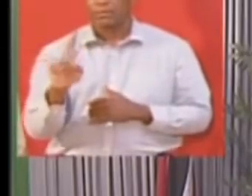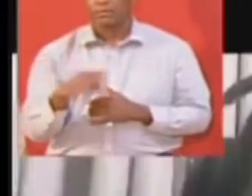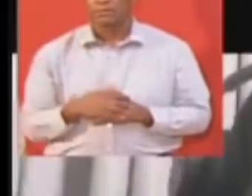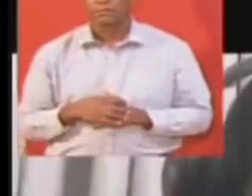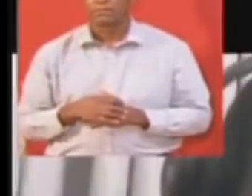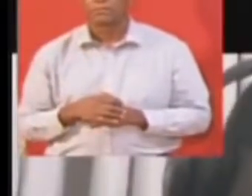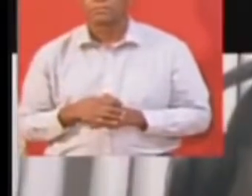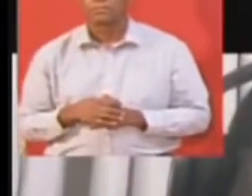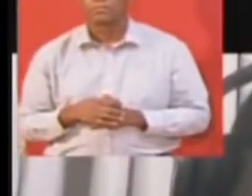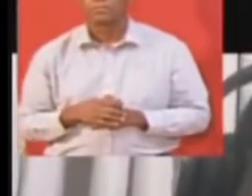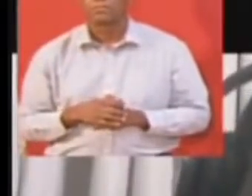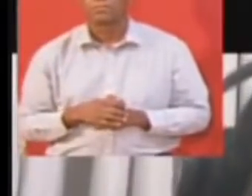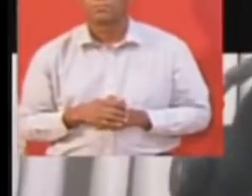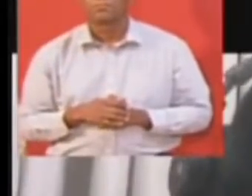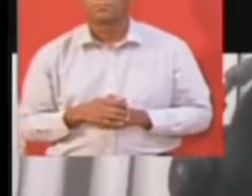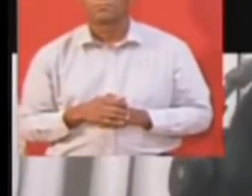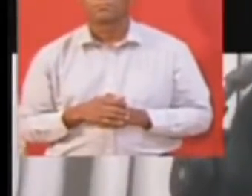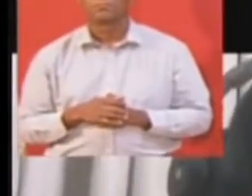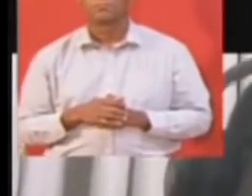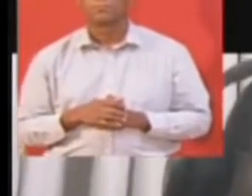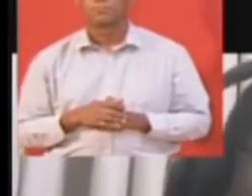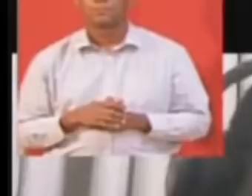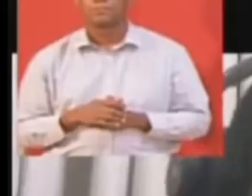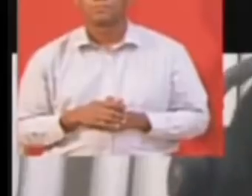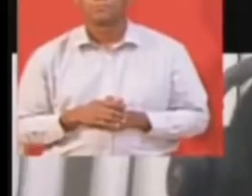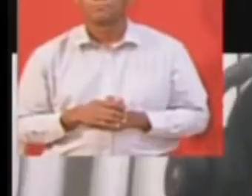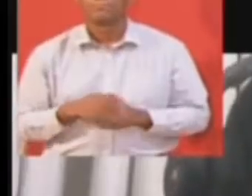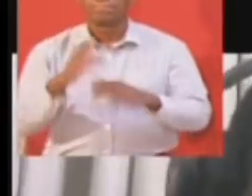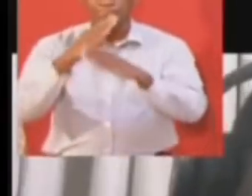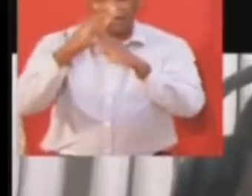A very good afternoon to